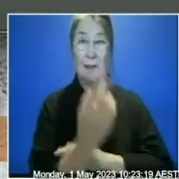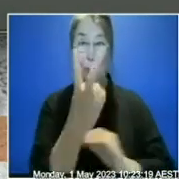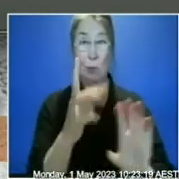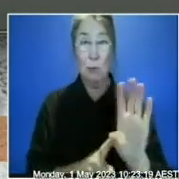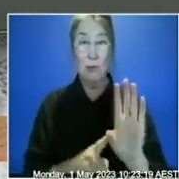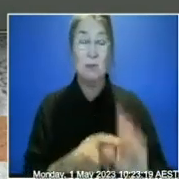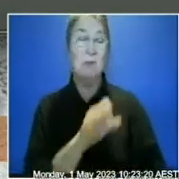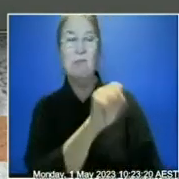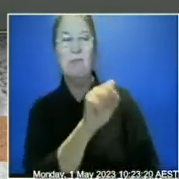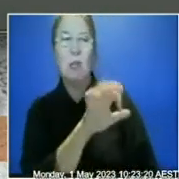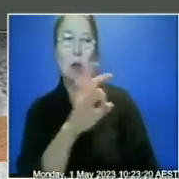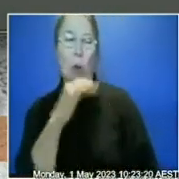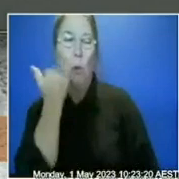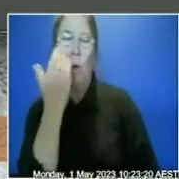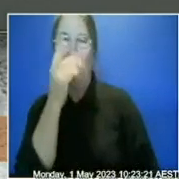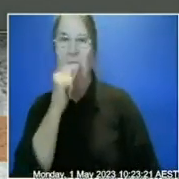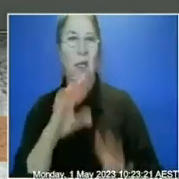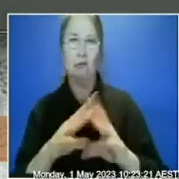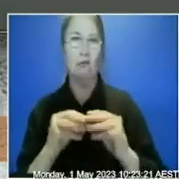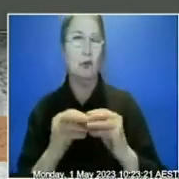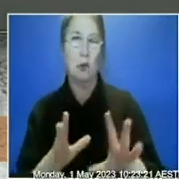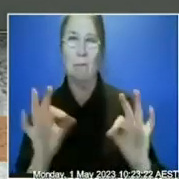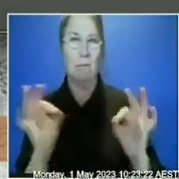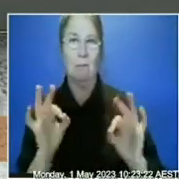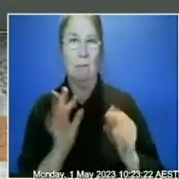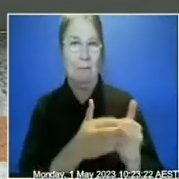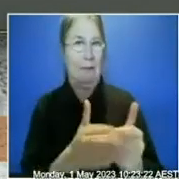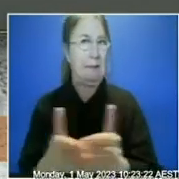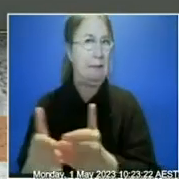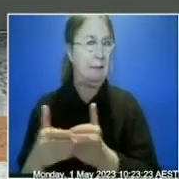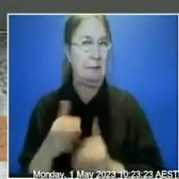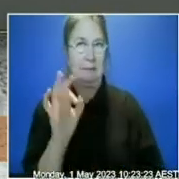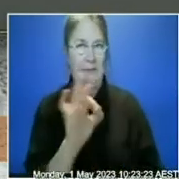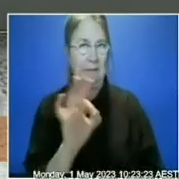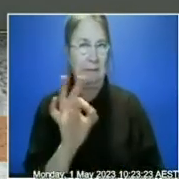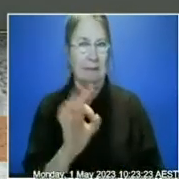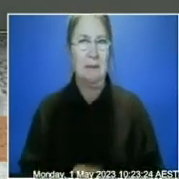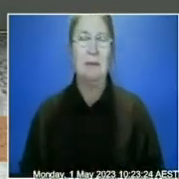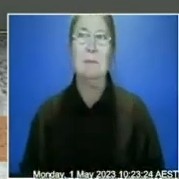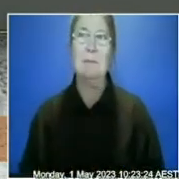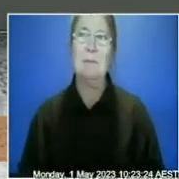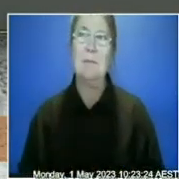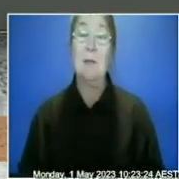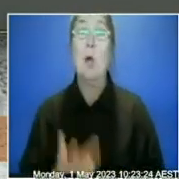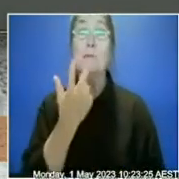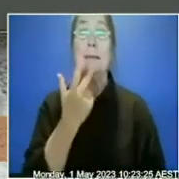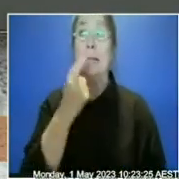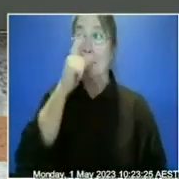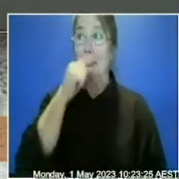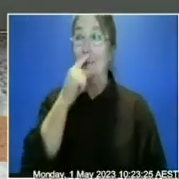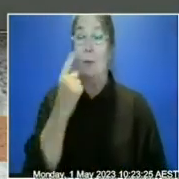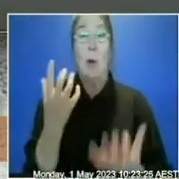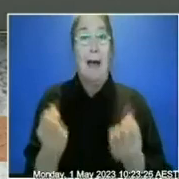people will get what they need in time, is there? I don't believe there's a guarantee.